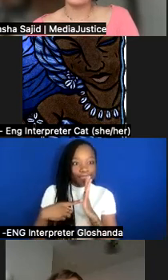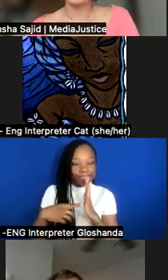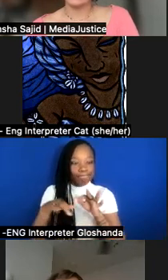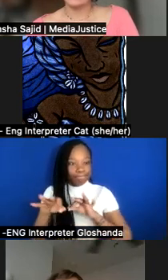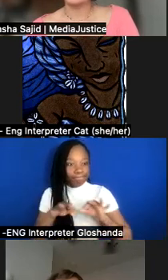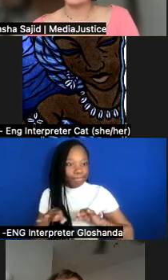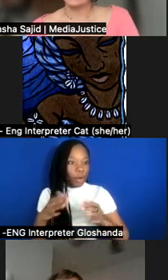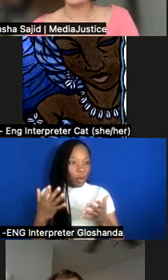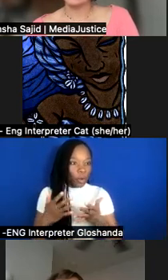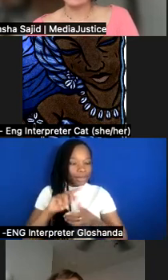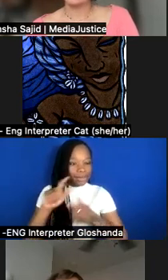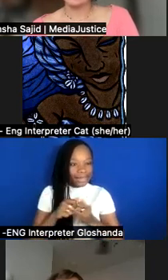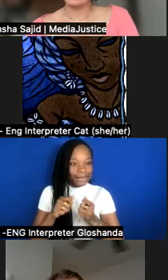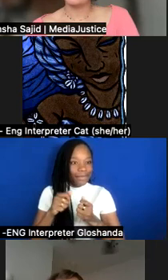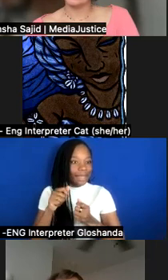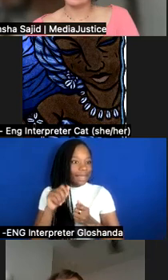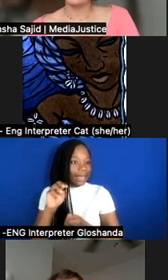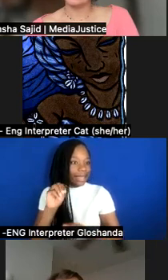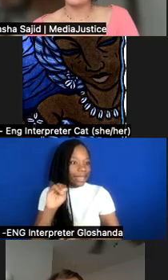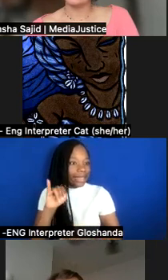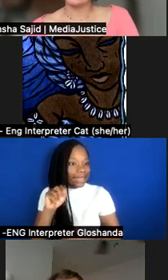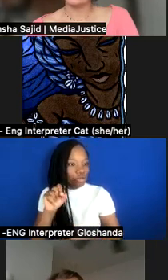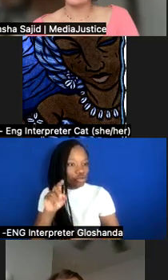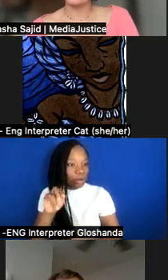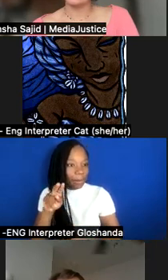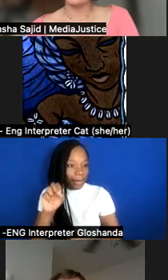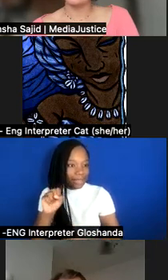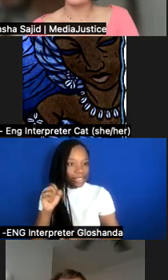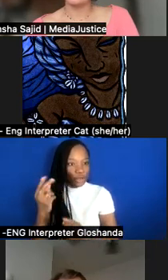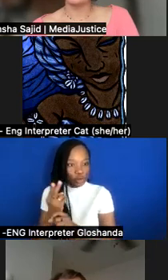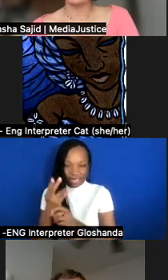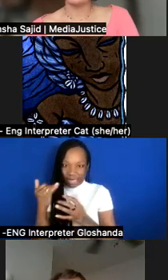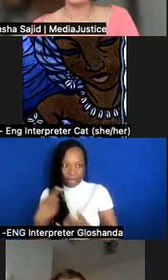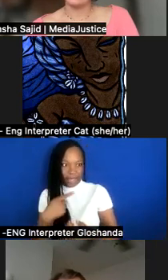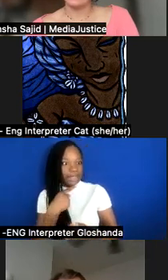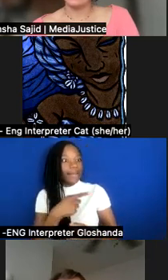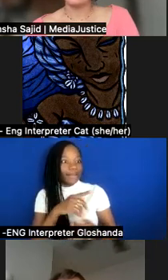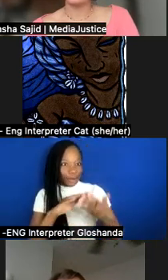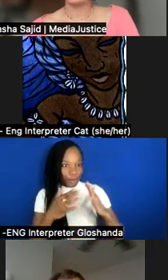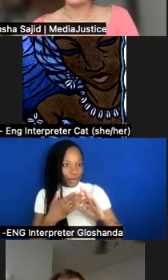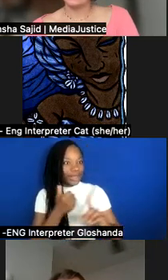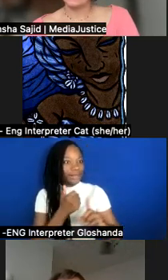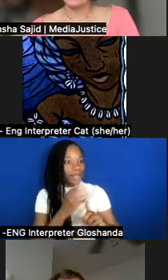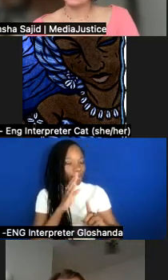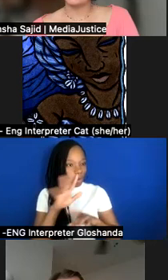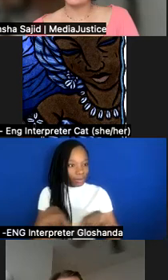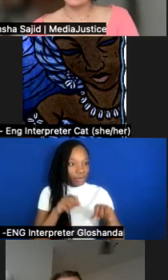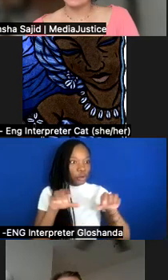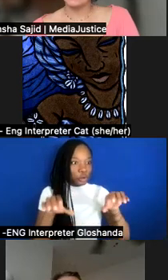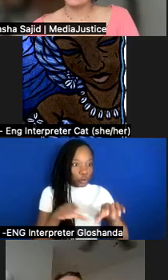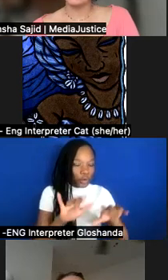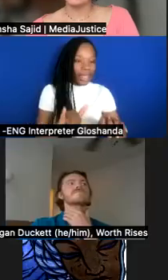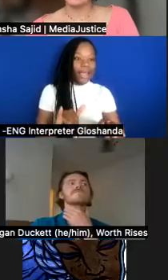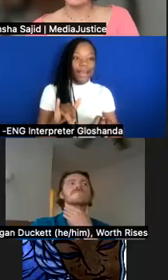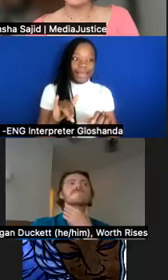or tell us these are the tools to use, but it's the community itself who's doing it in